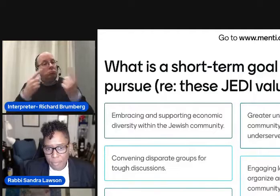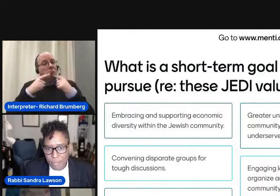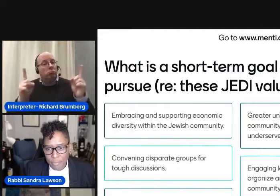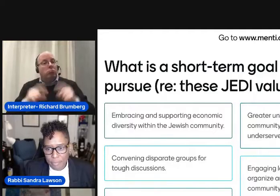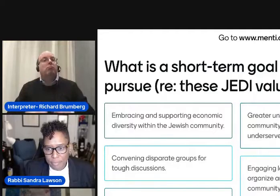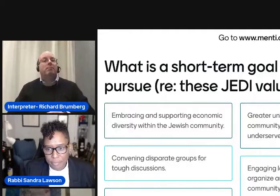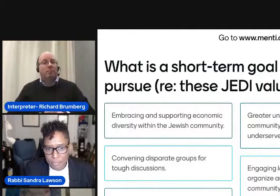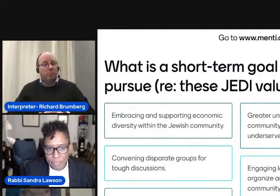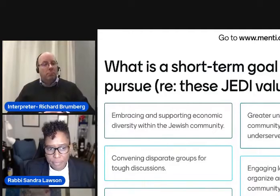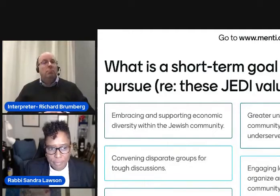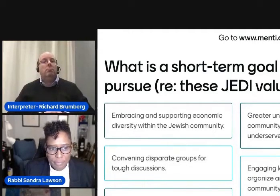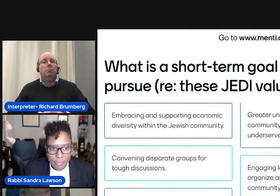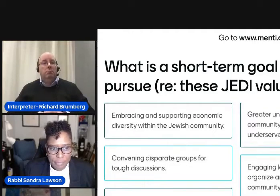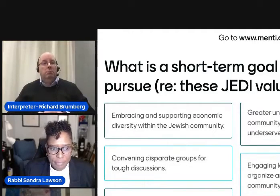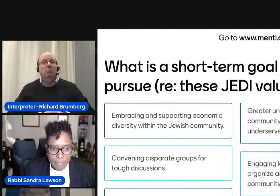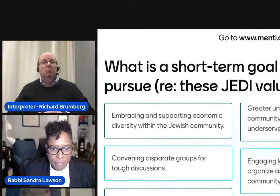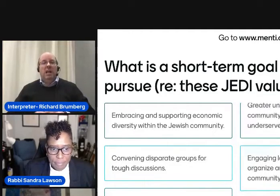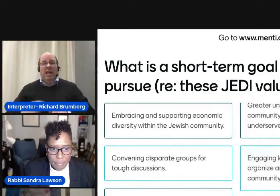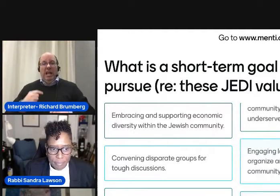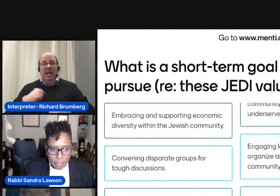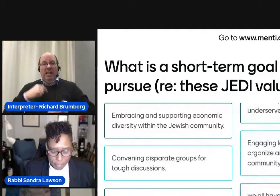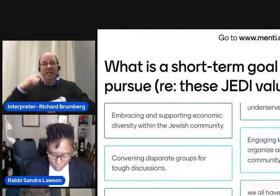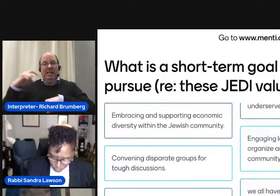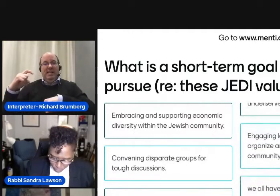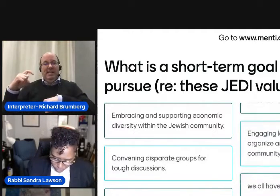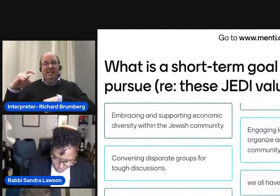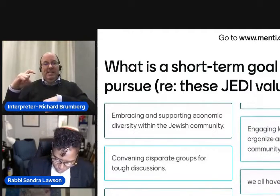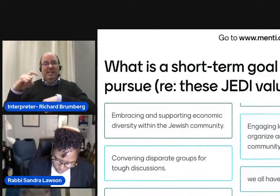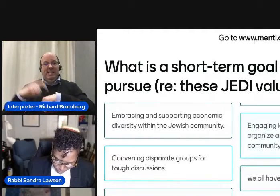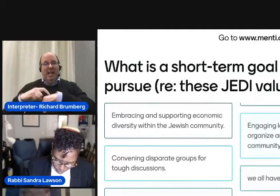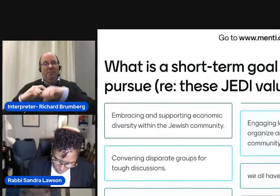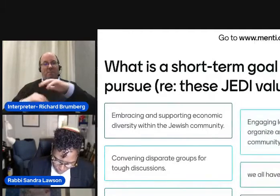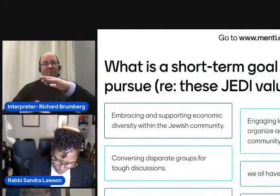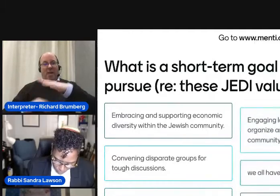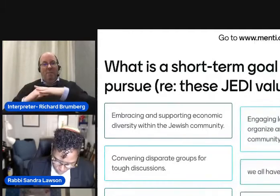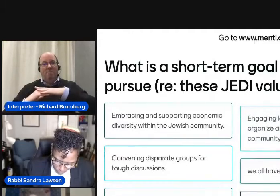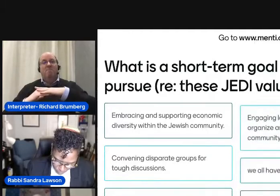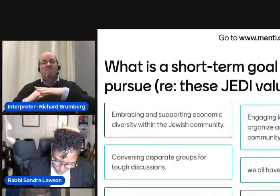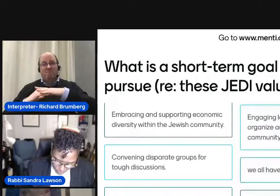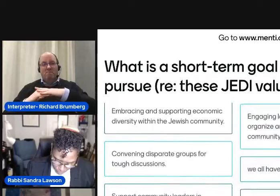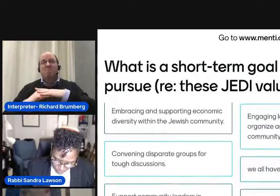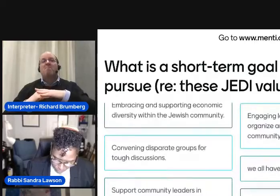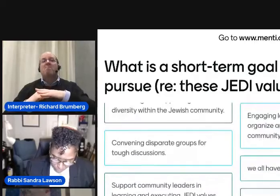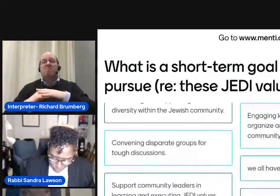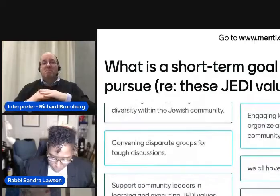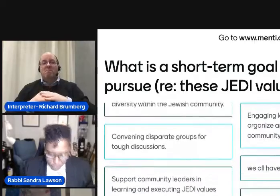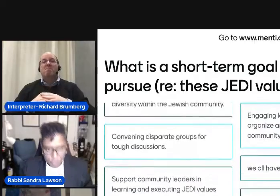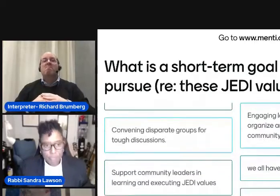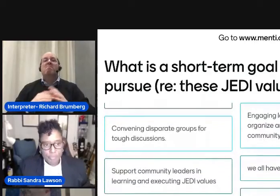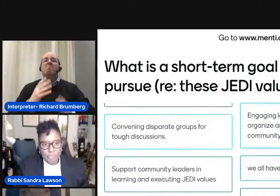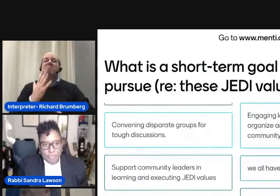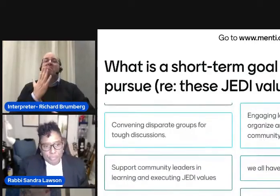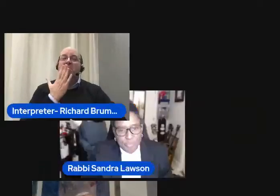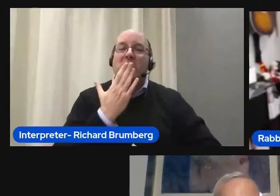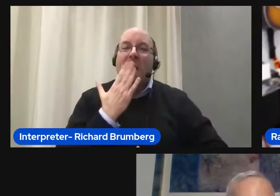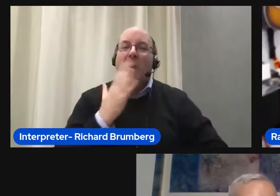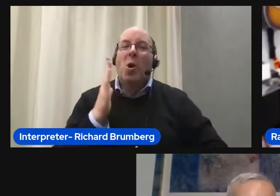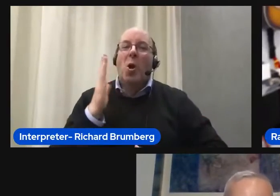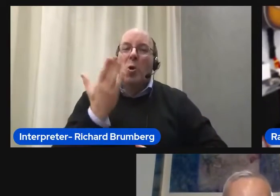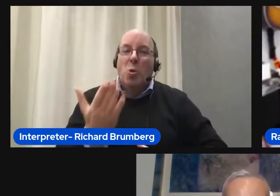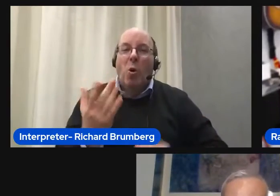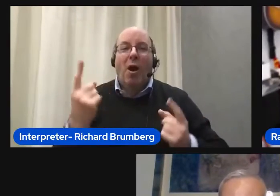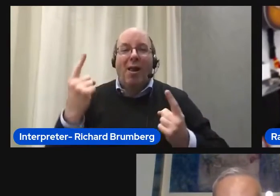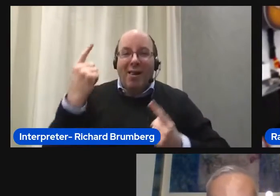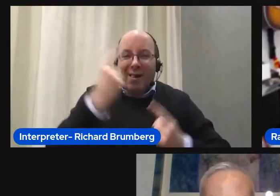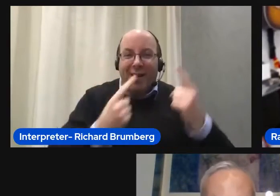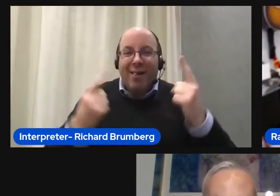So I think we're at time for this piece, and I really appreciate all of the thoughtfulness of this. And this